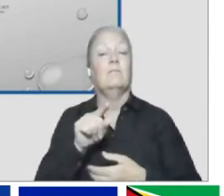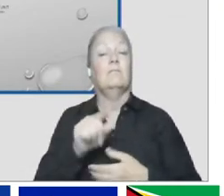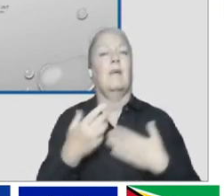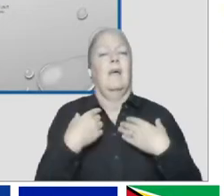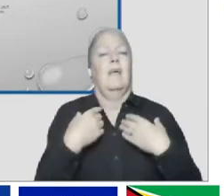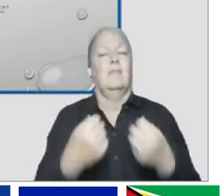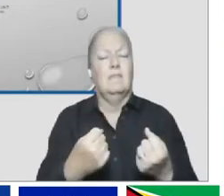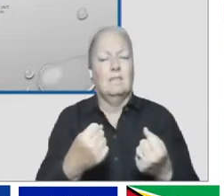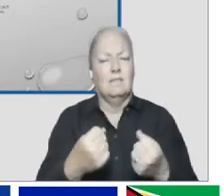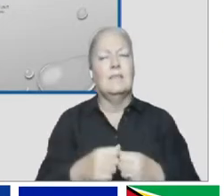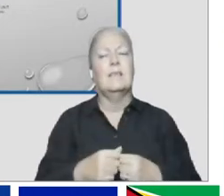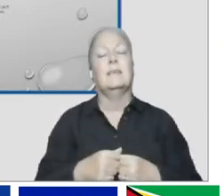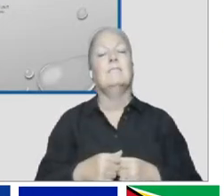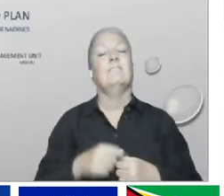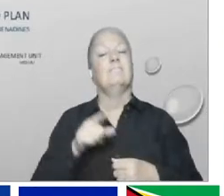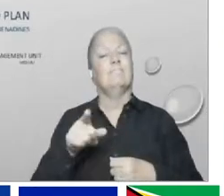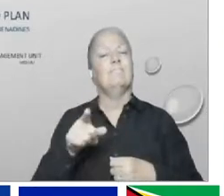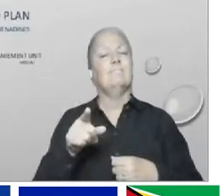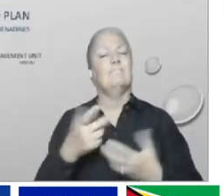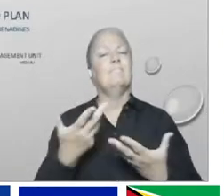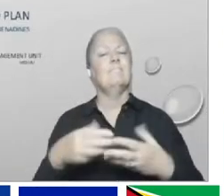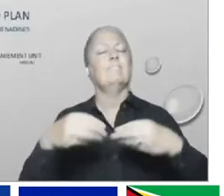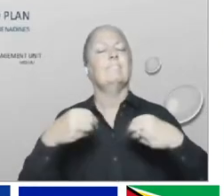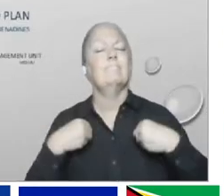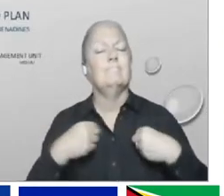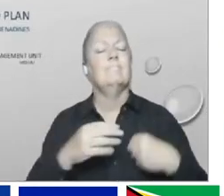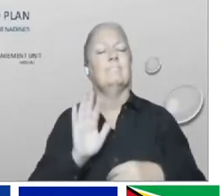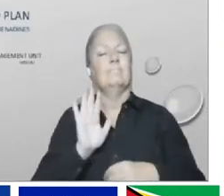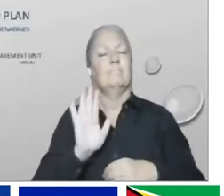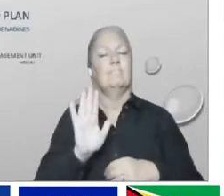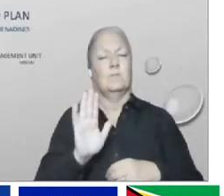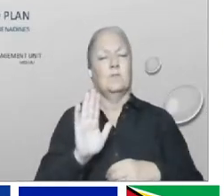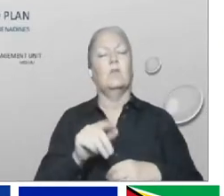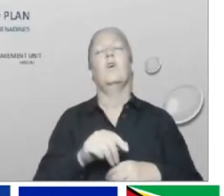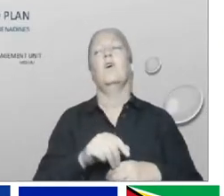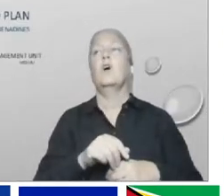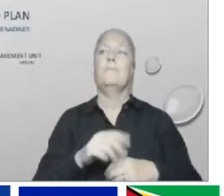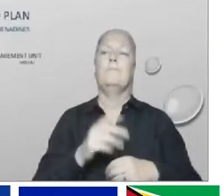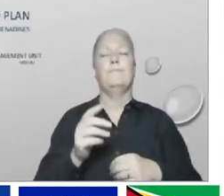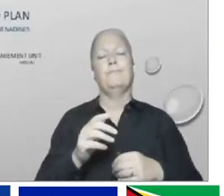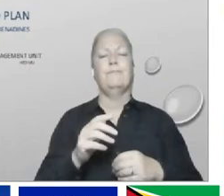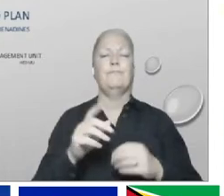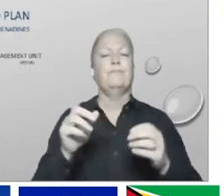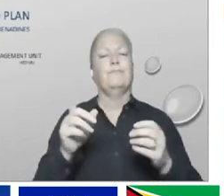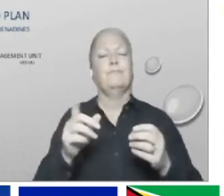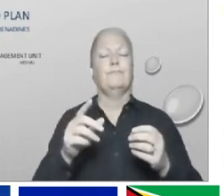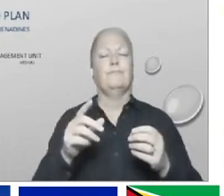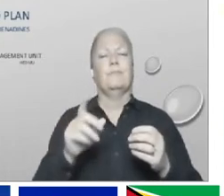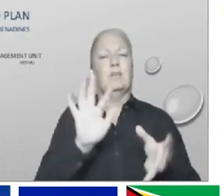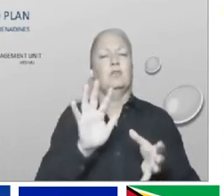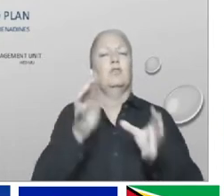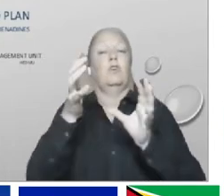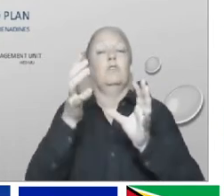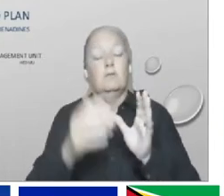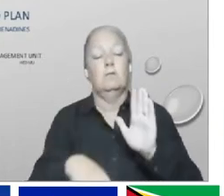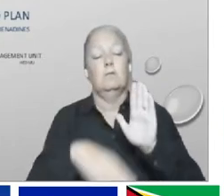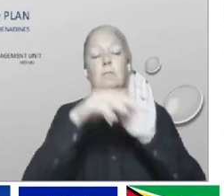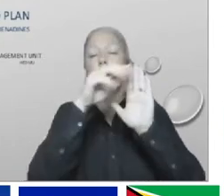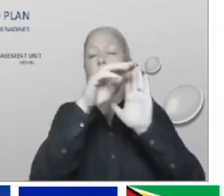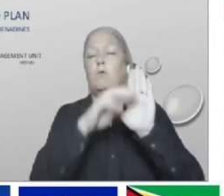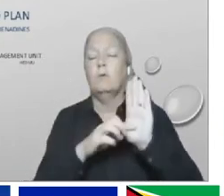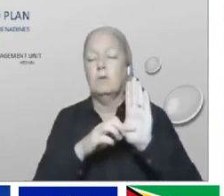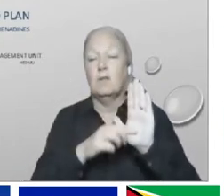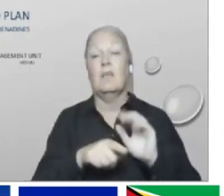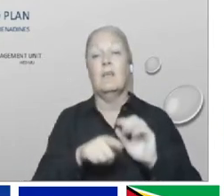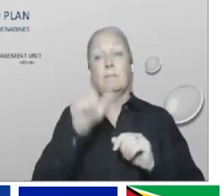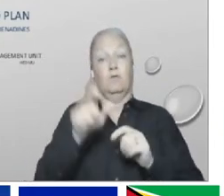Grenadines comprehensive disaster management policy. The health disaster coordinator with the health disaster